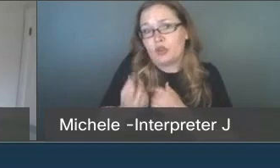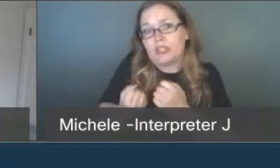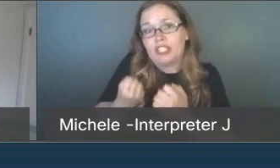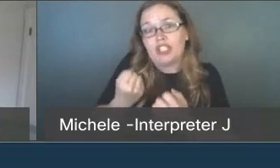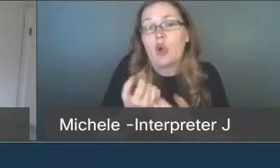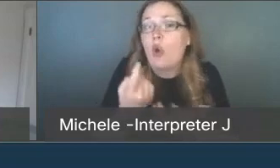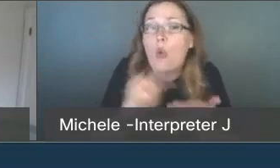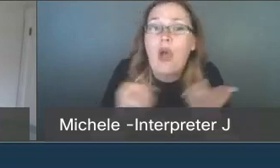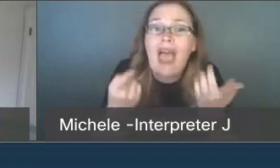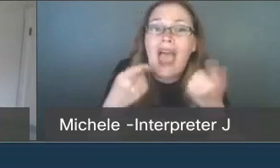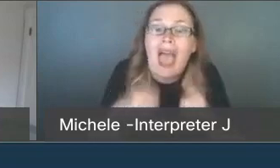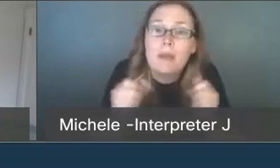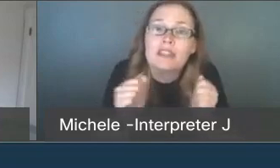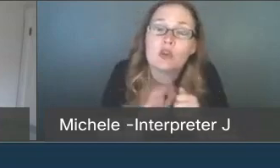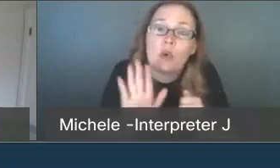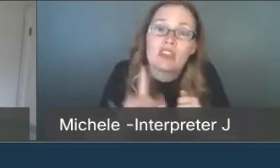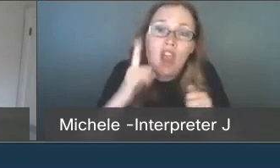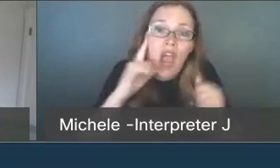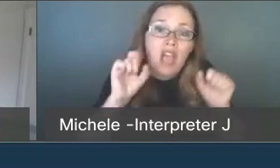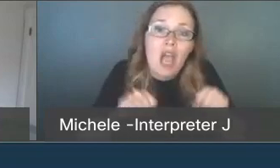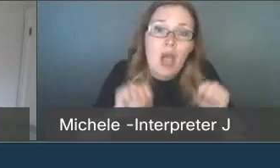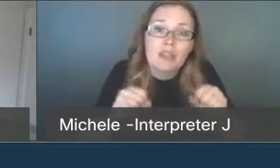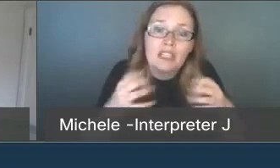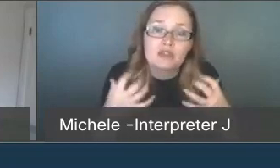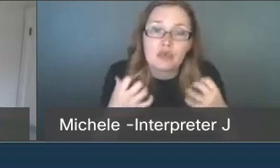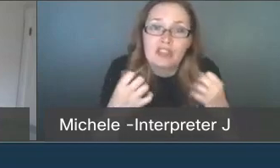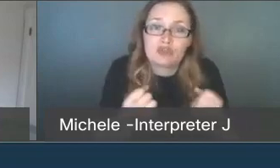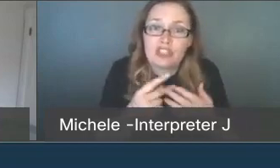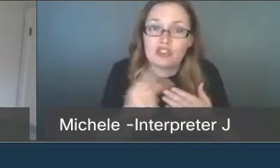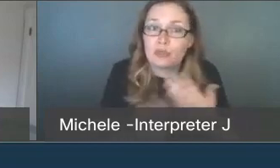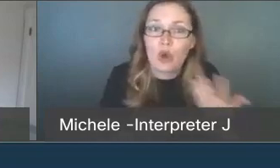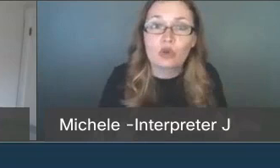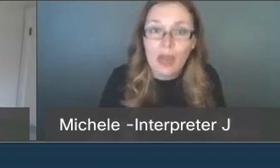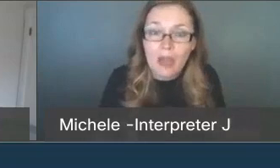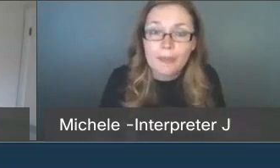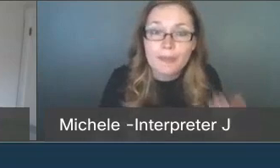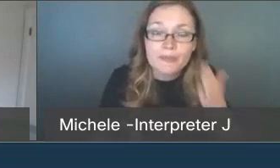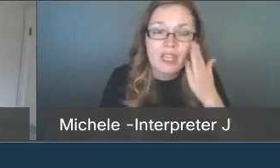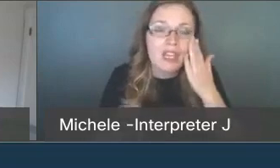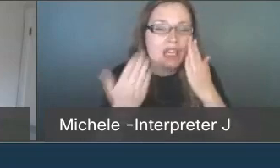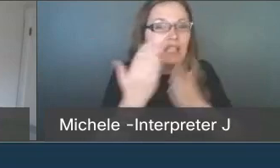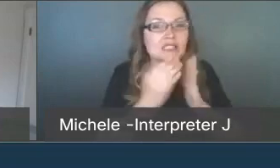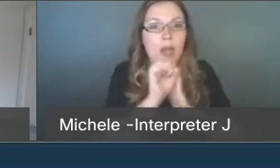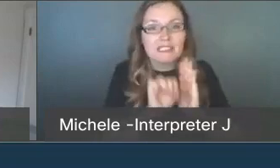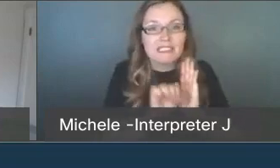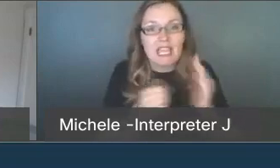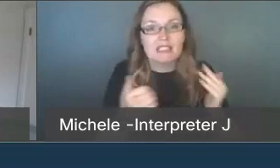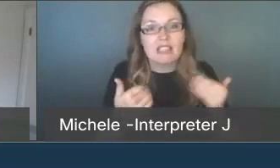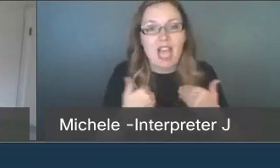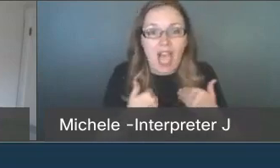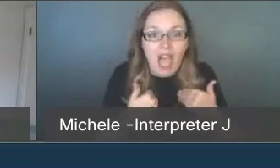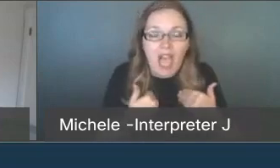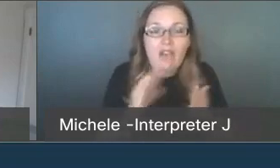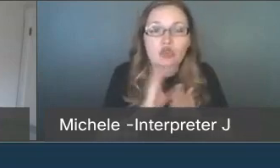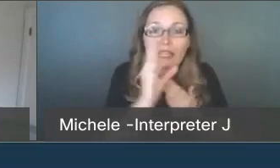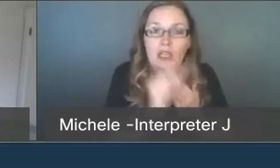that competence restoration program. There doesn't seem to be, and some states have curricula that they